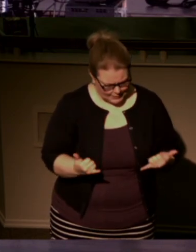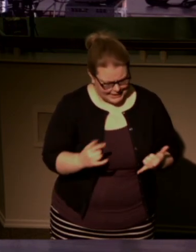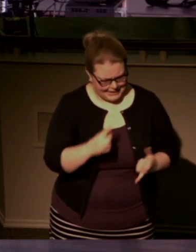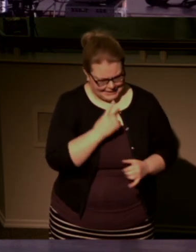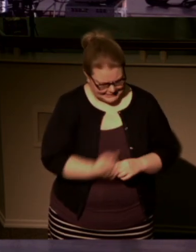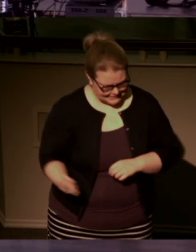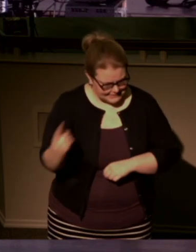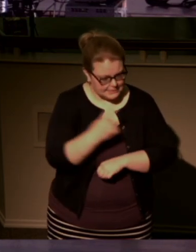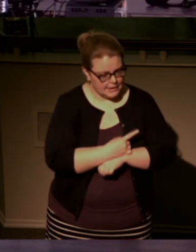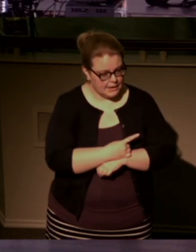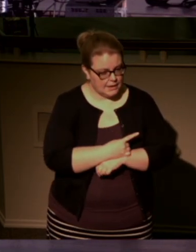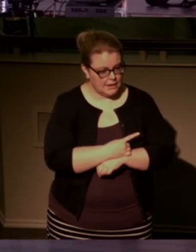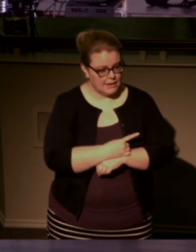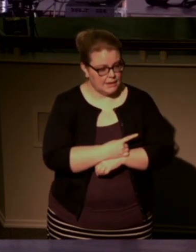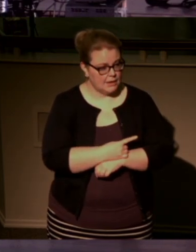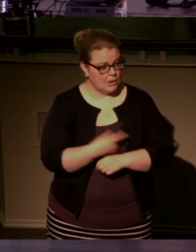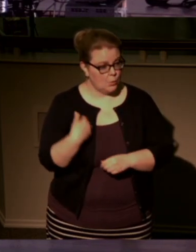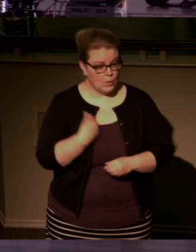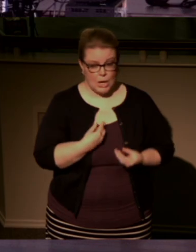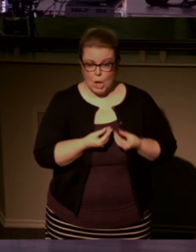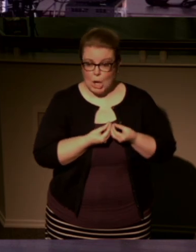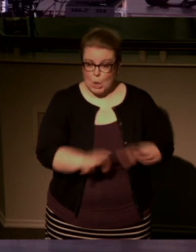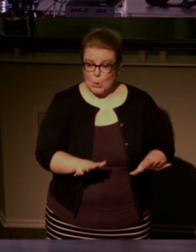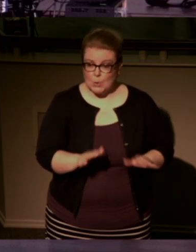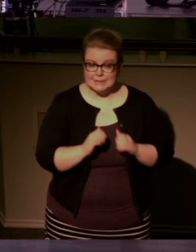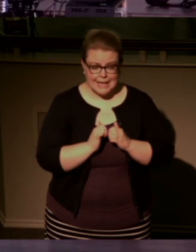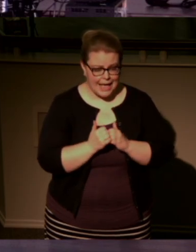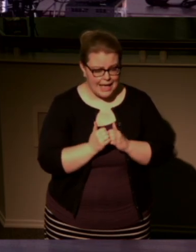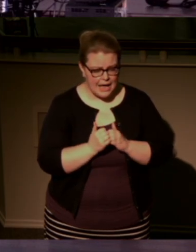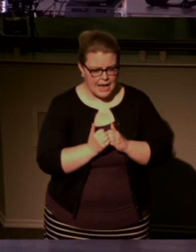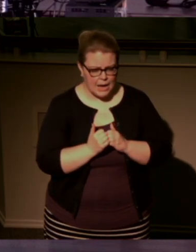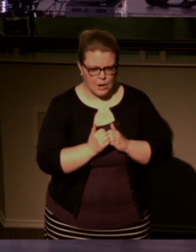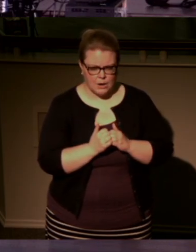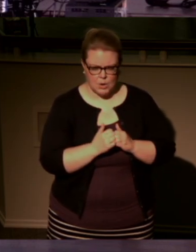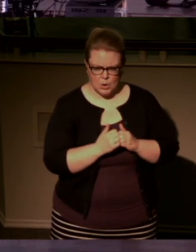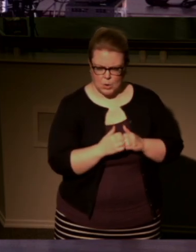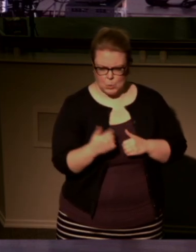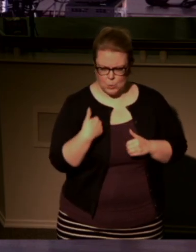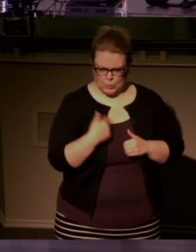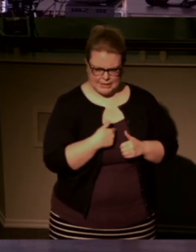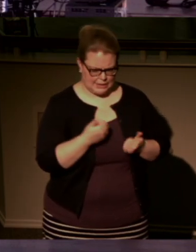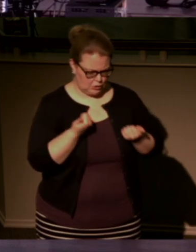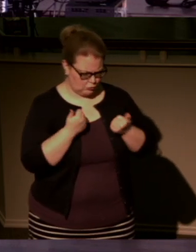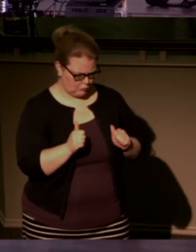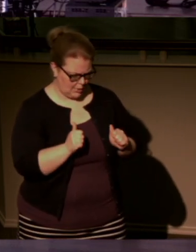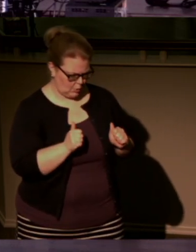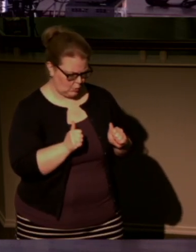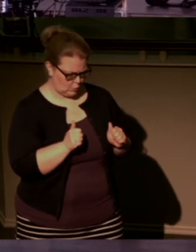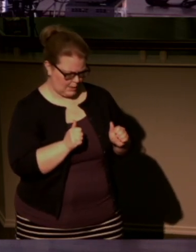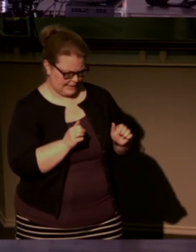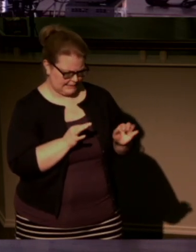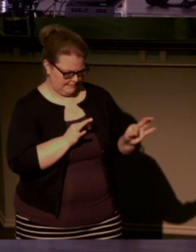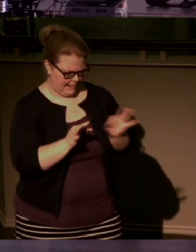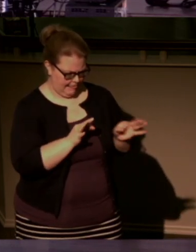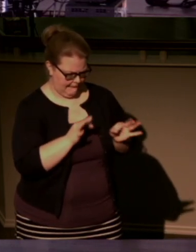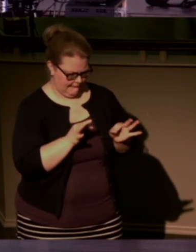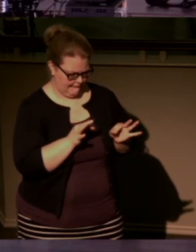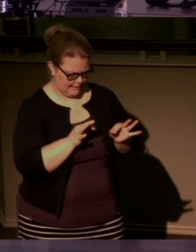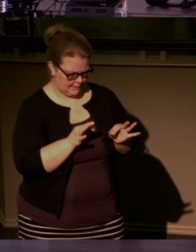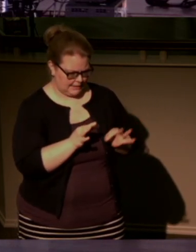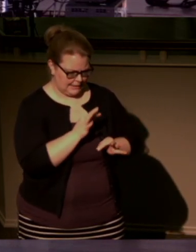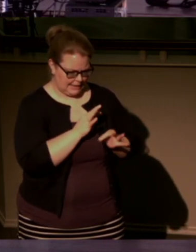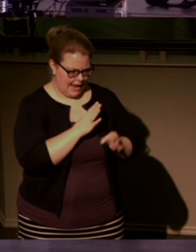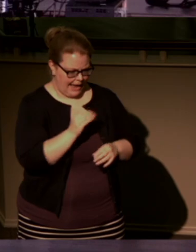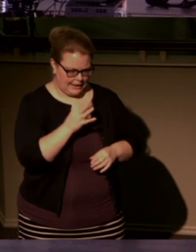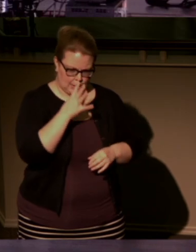And we lose by justifying our ignoring of God's strong hand in our